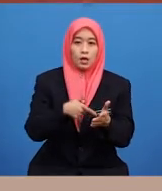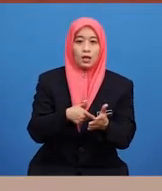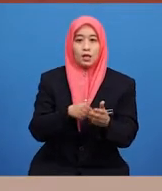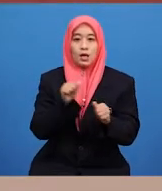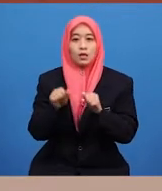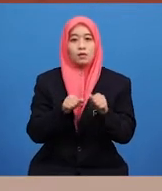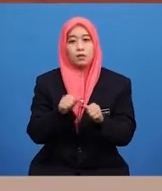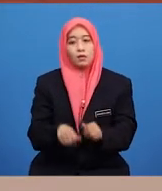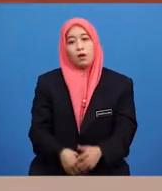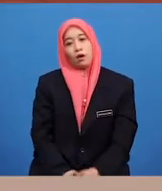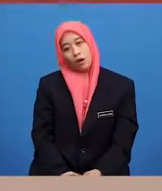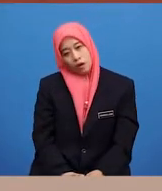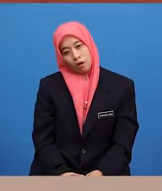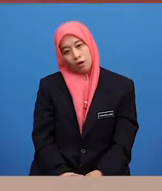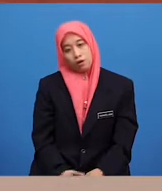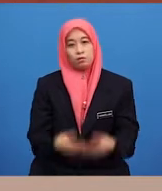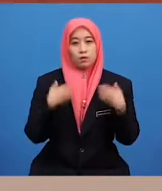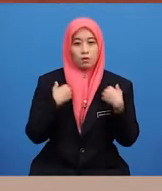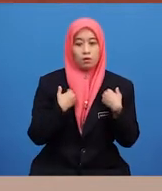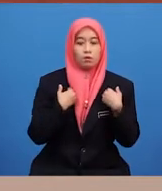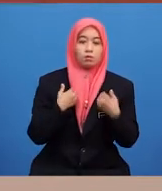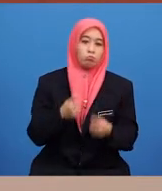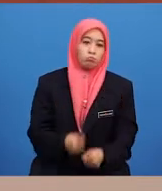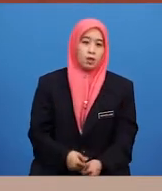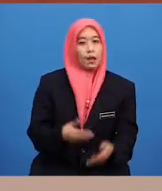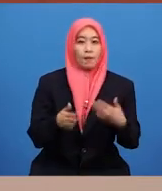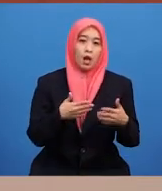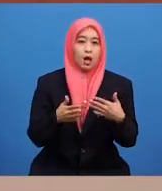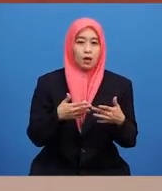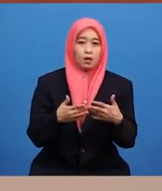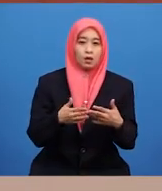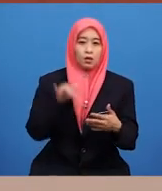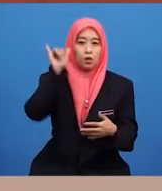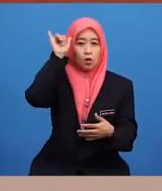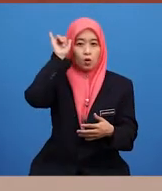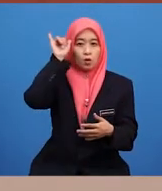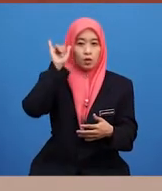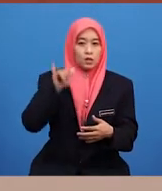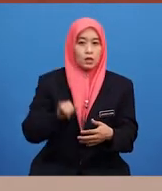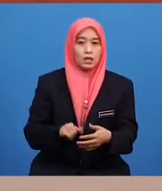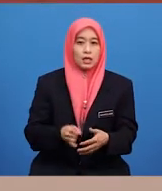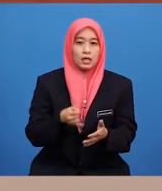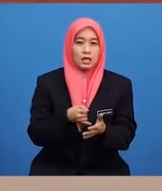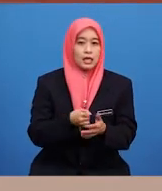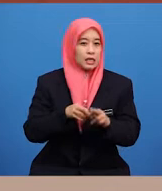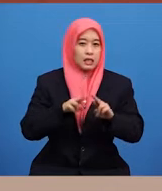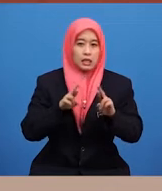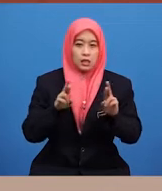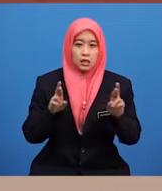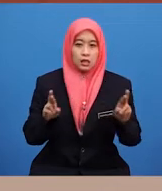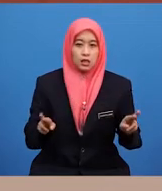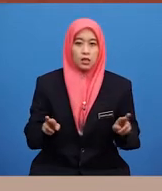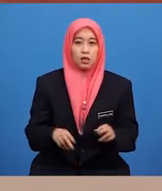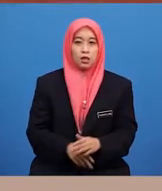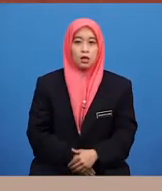All right, Yolo. You know, it's really hard when you are so adorable. We